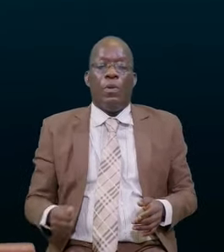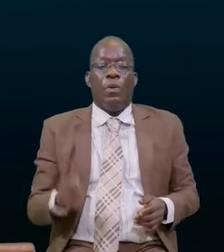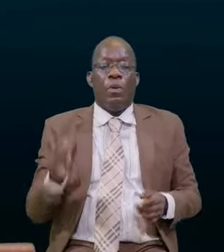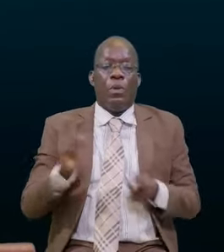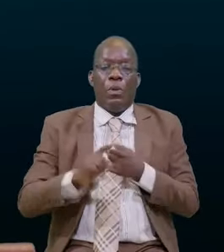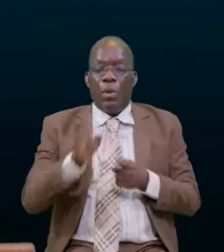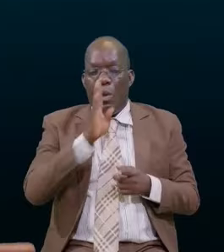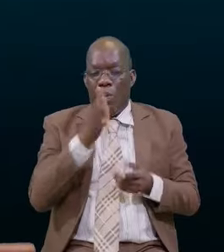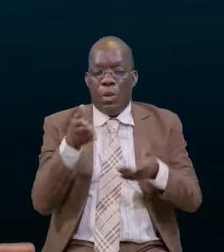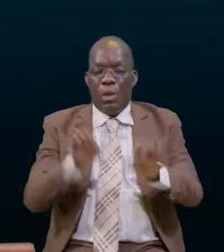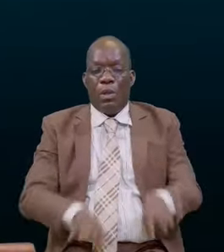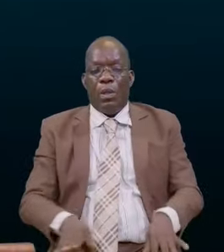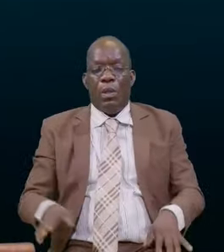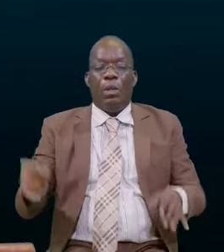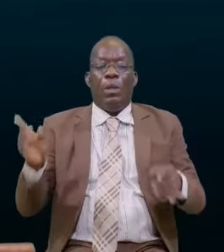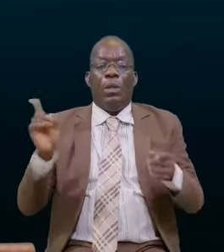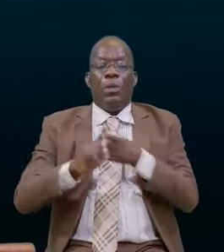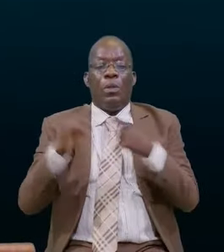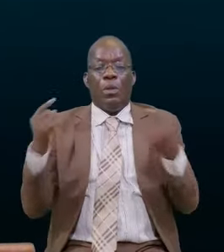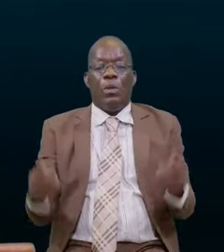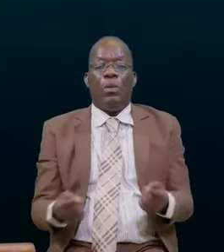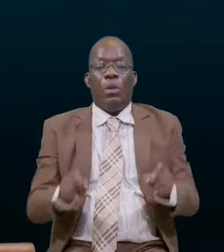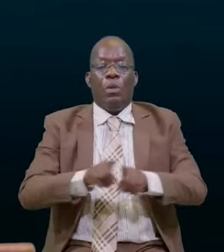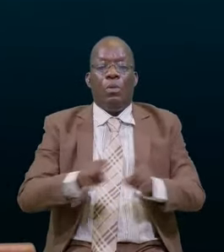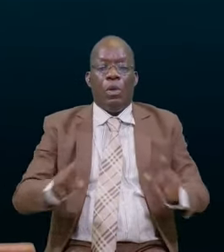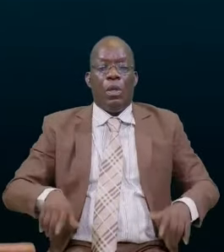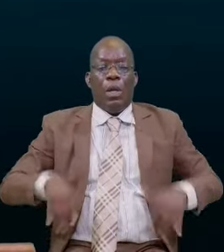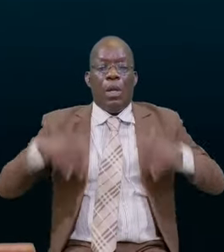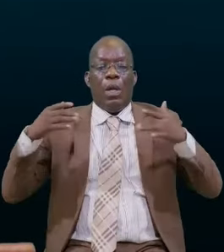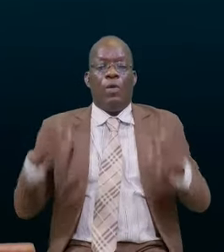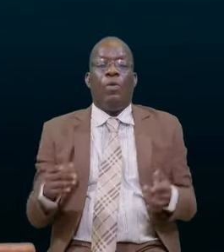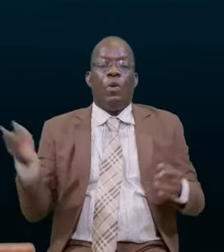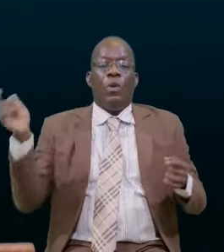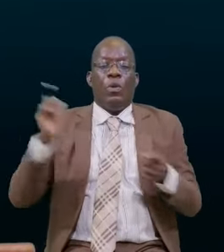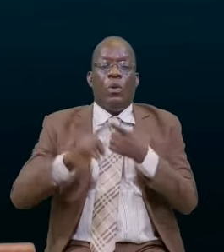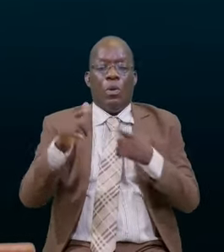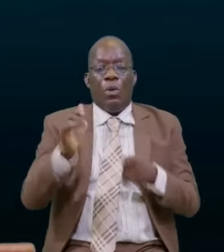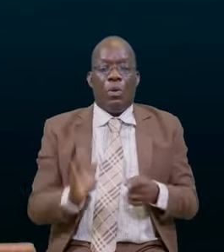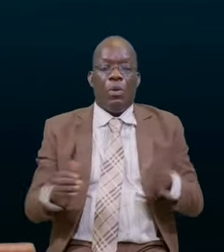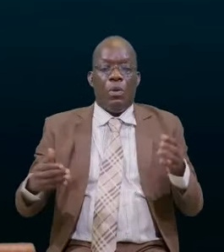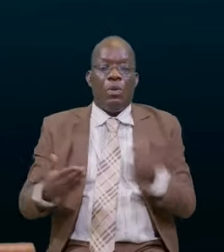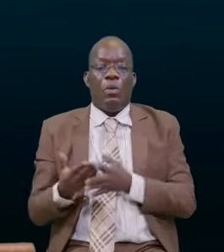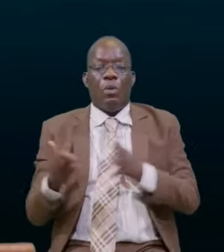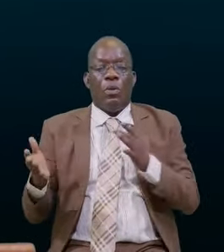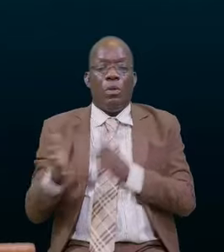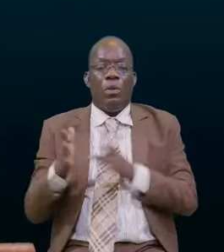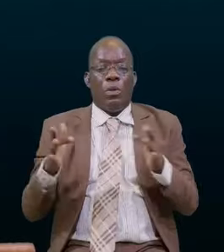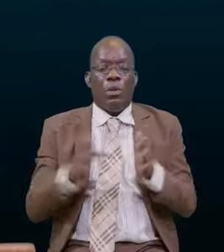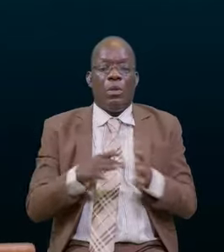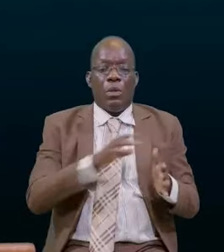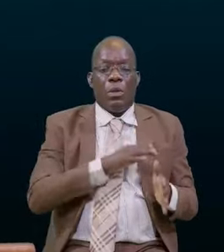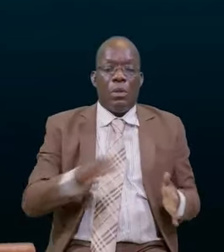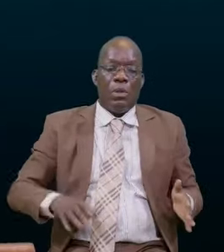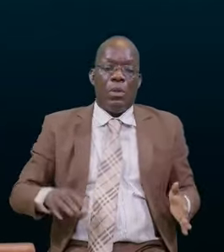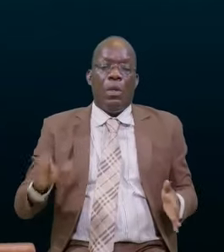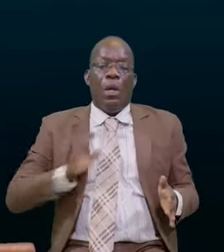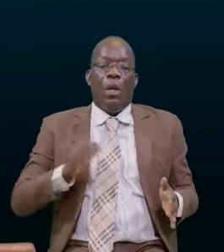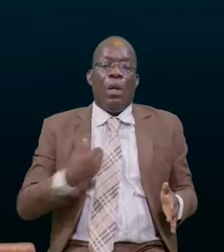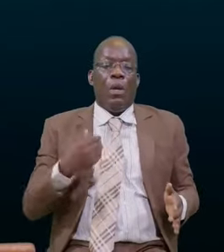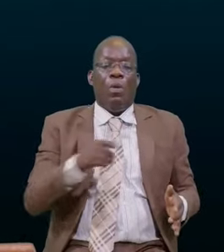alive unto God through Jesus Christ Our Lord verse 12 let not sin therefore rain in your mortal